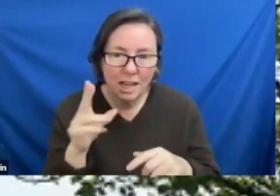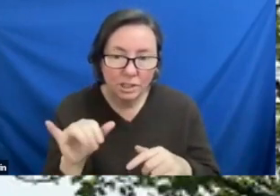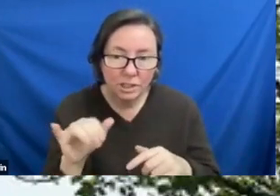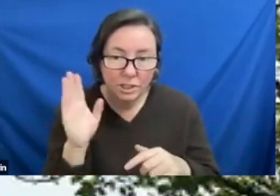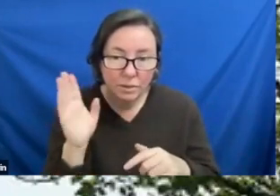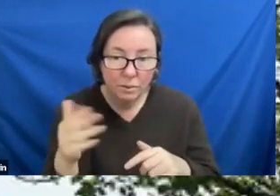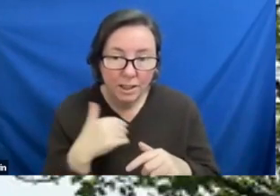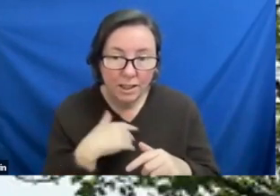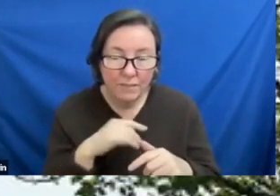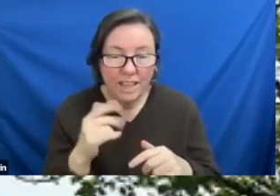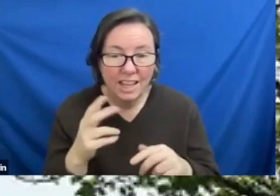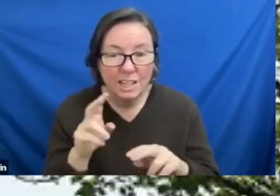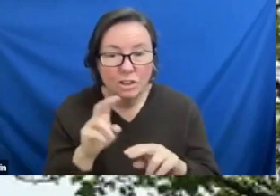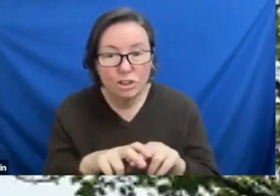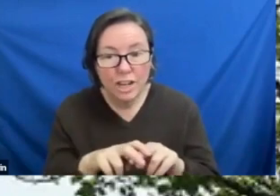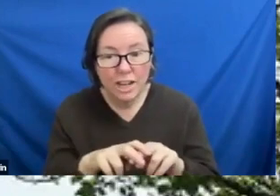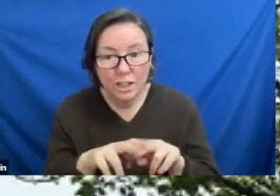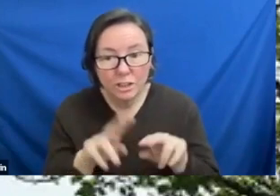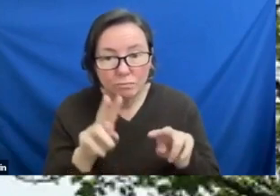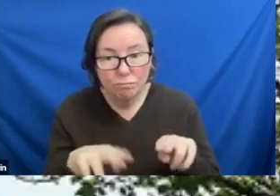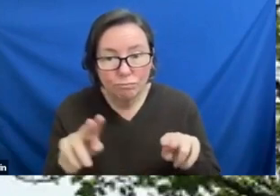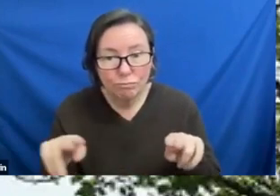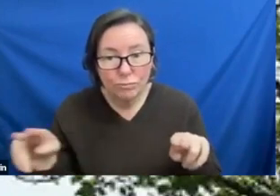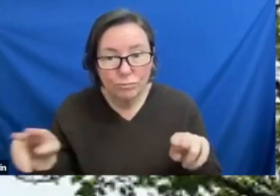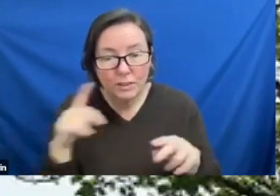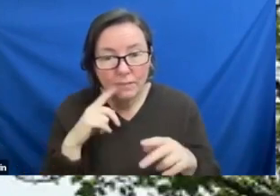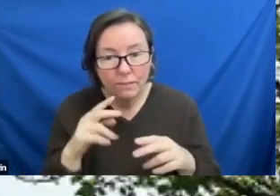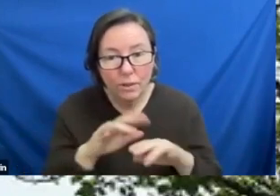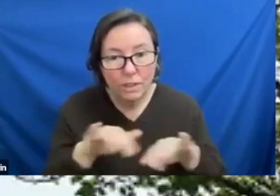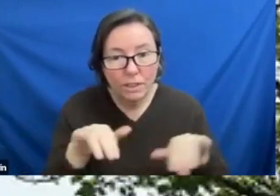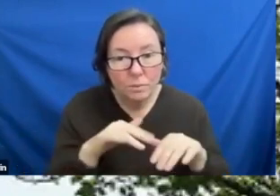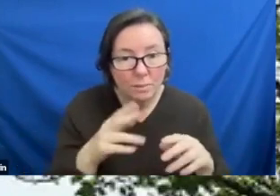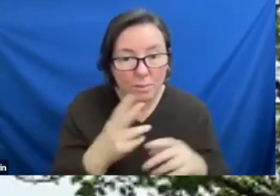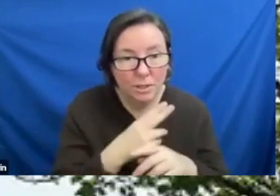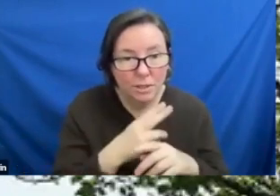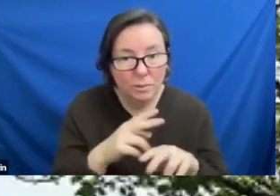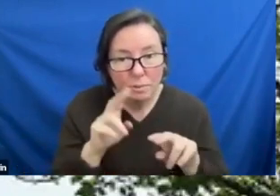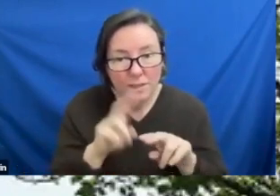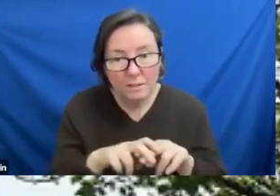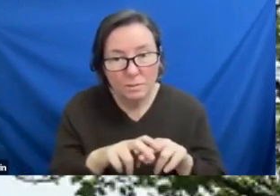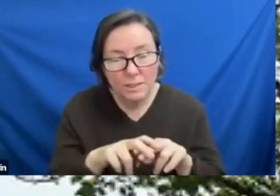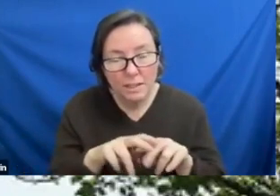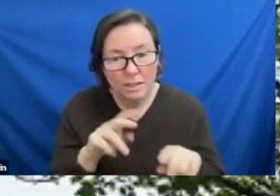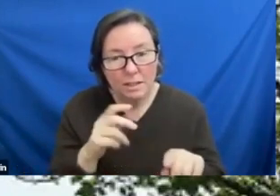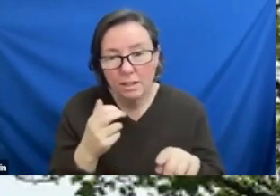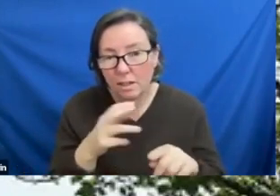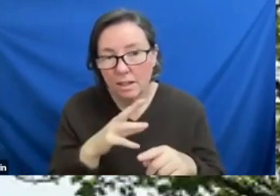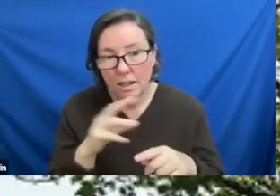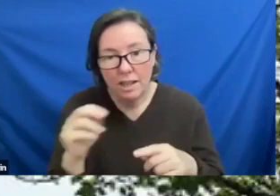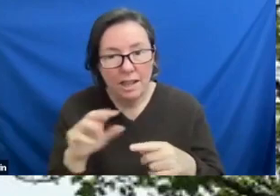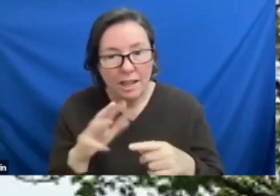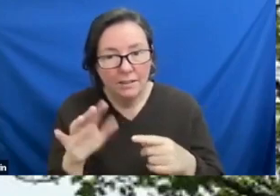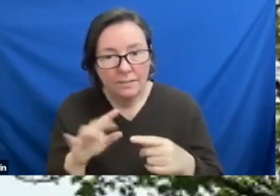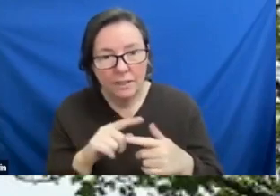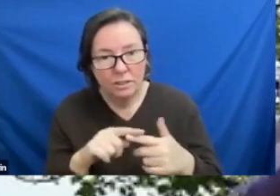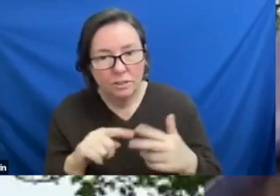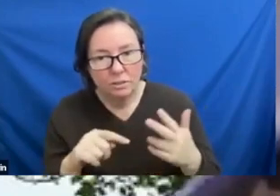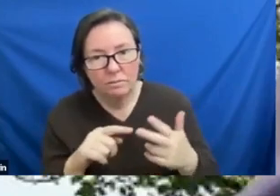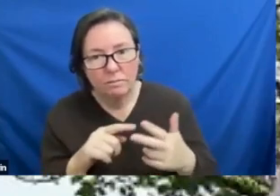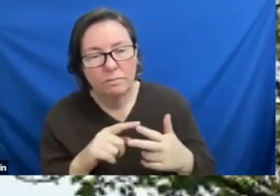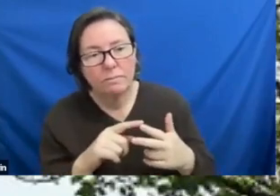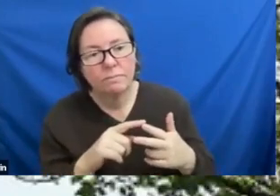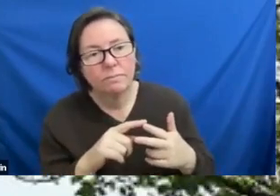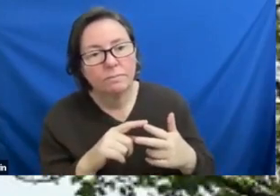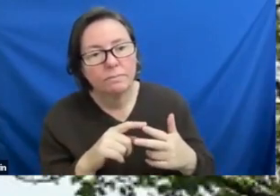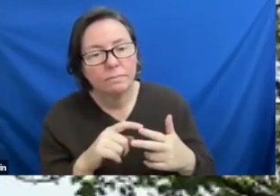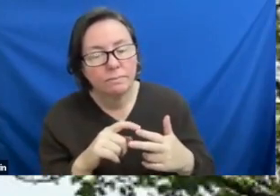be any lounge chairs available for use for swimmers to use? And then after these questions, I think we can go to closing comments. So